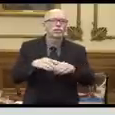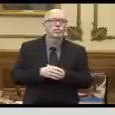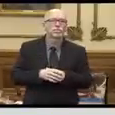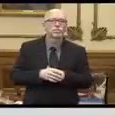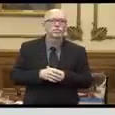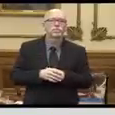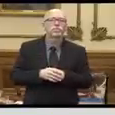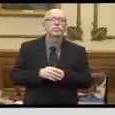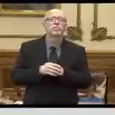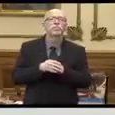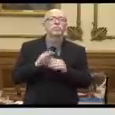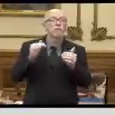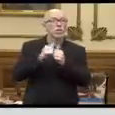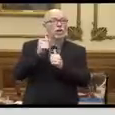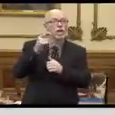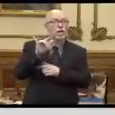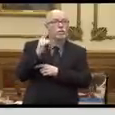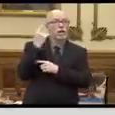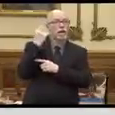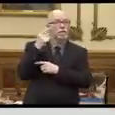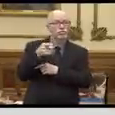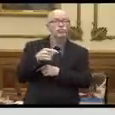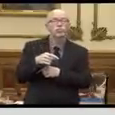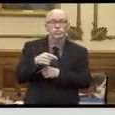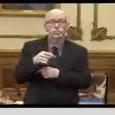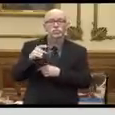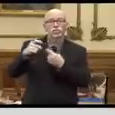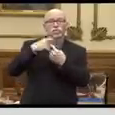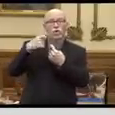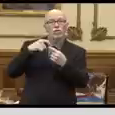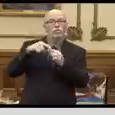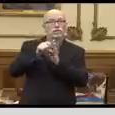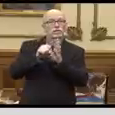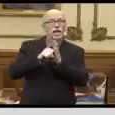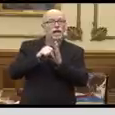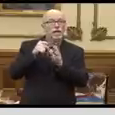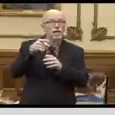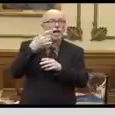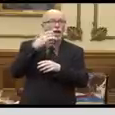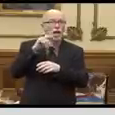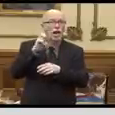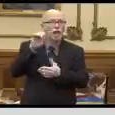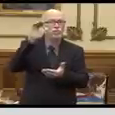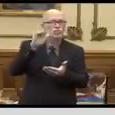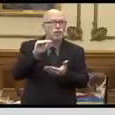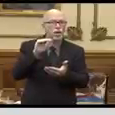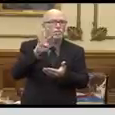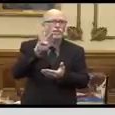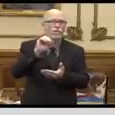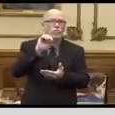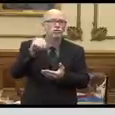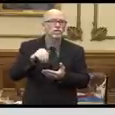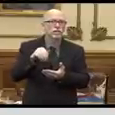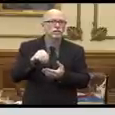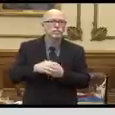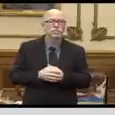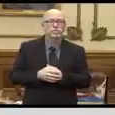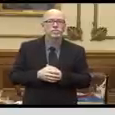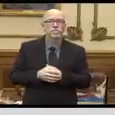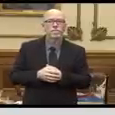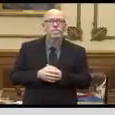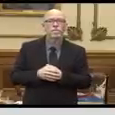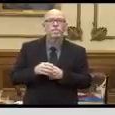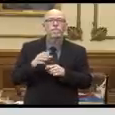to April 2019, calls to the state's child abuse and neglect hotline dropped by more than 40%. And